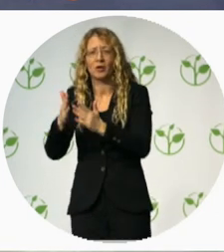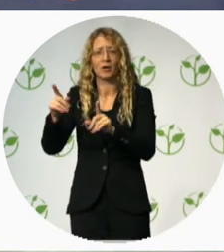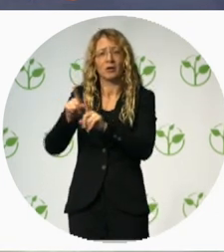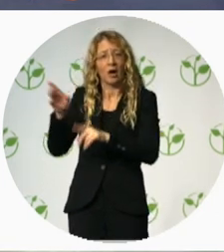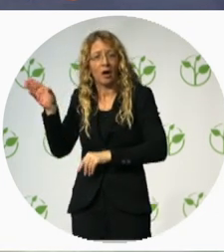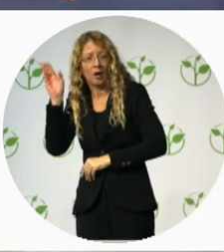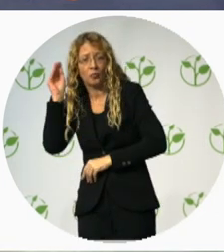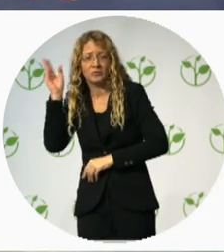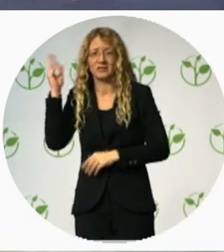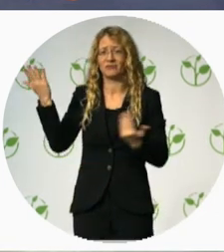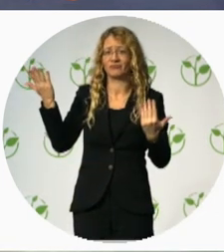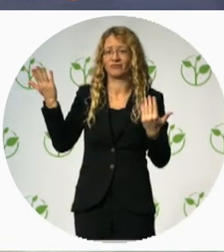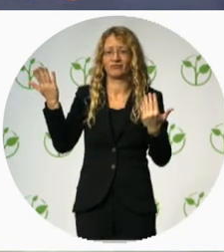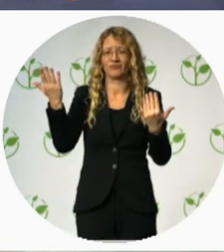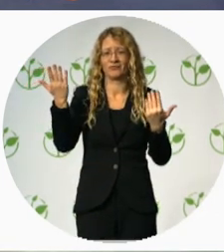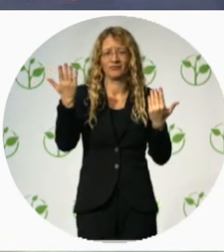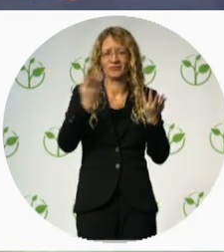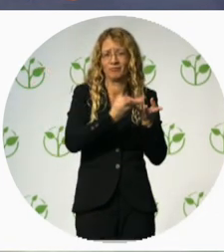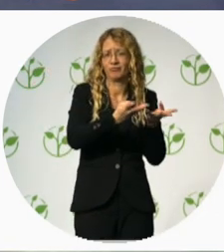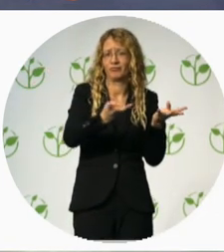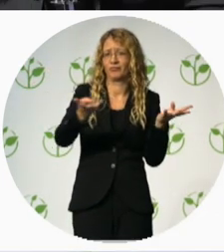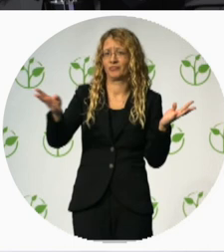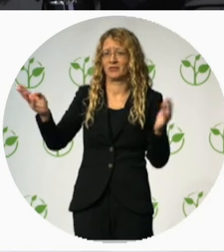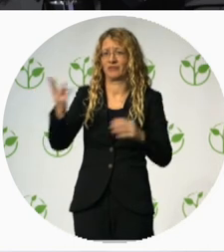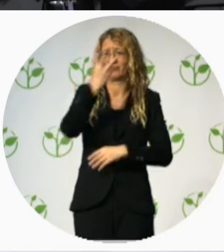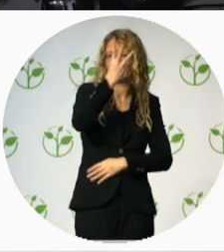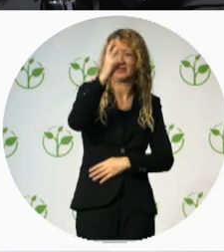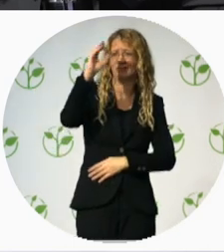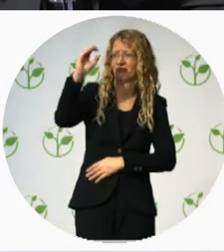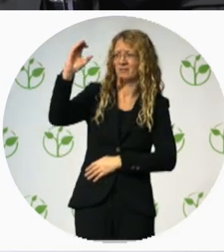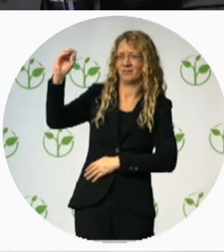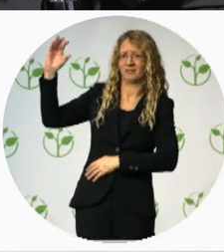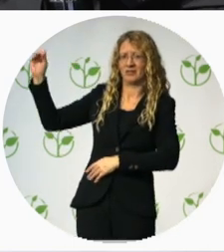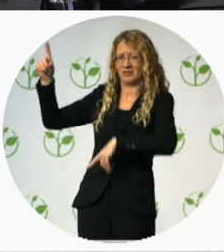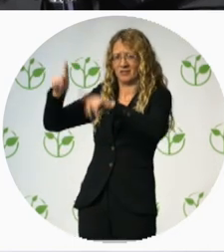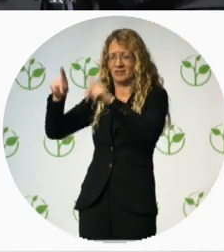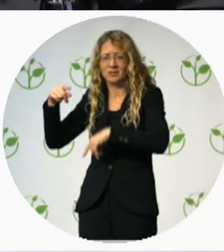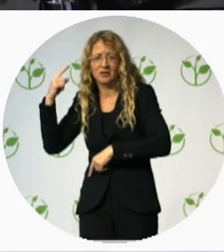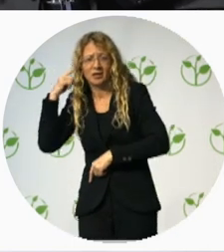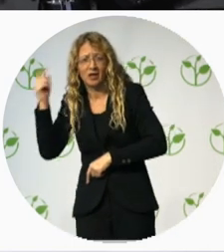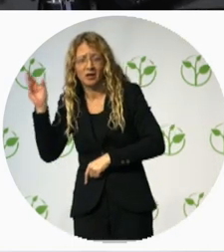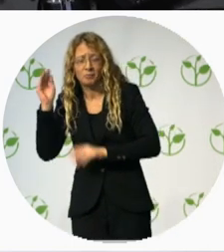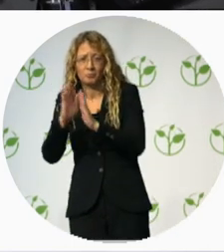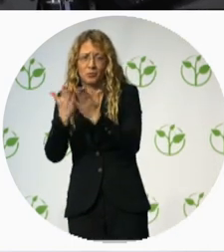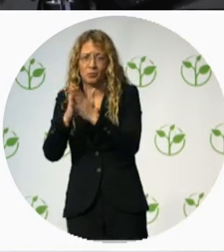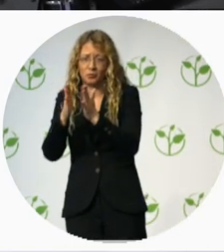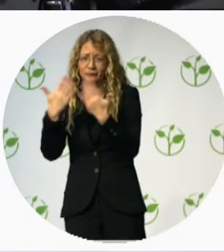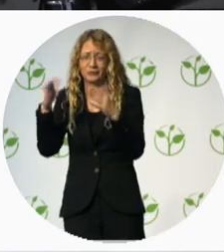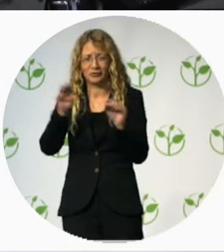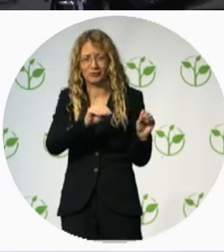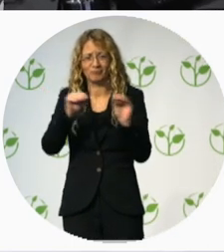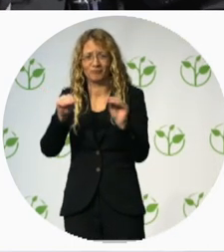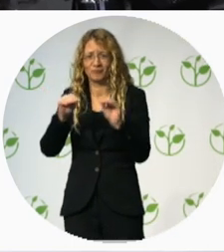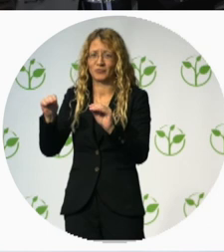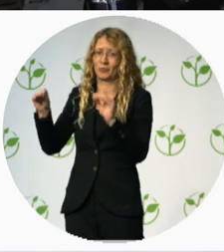library contains over 4,500 professional recorded audio books in Arabic that can be accessed by persons with visual